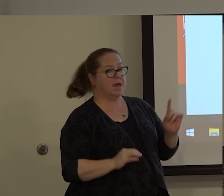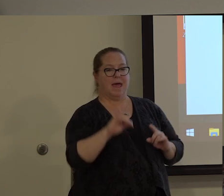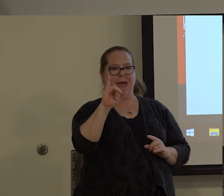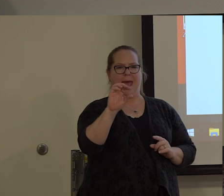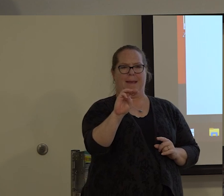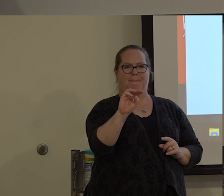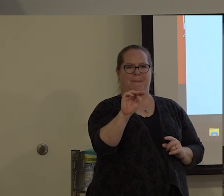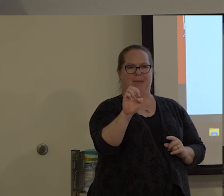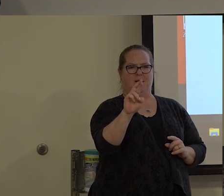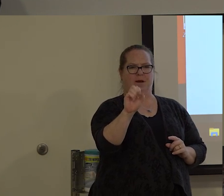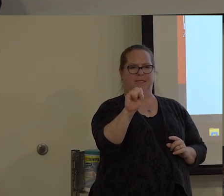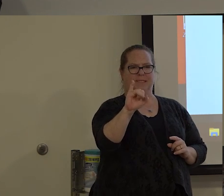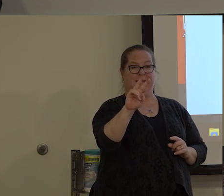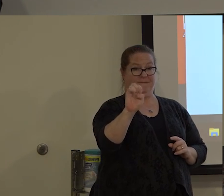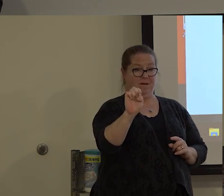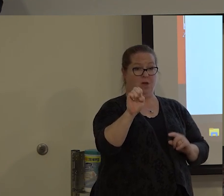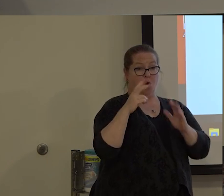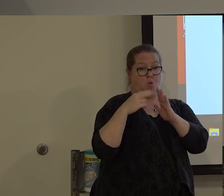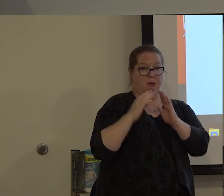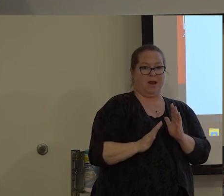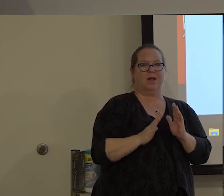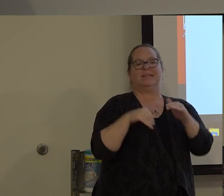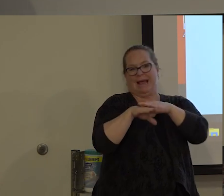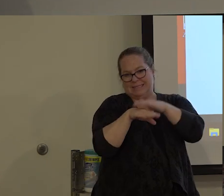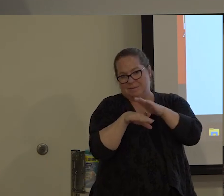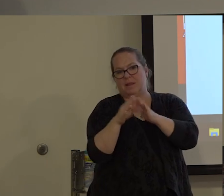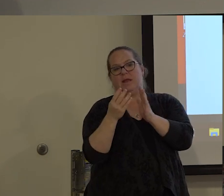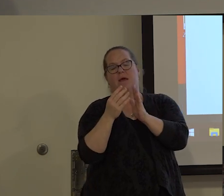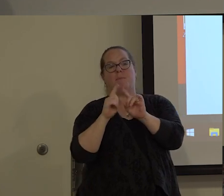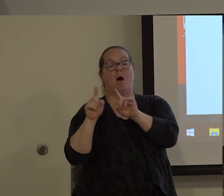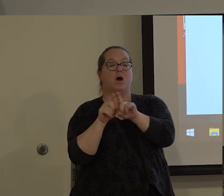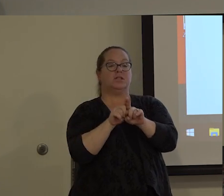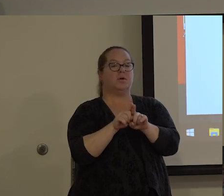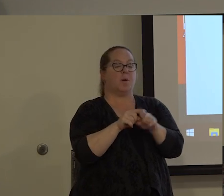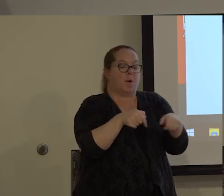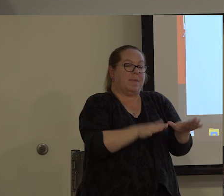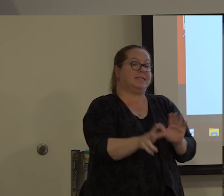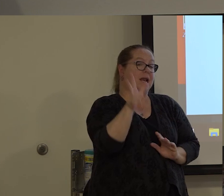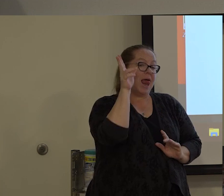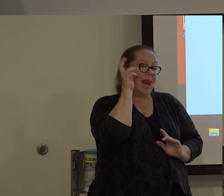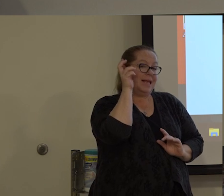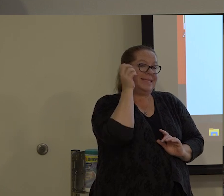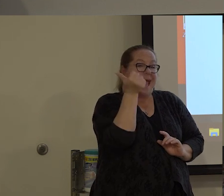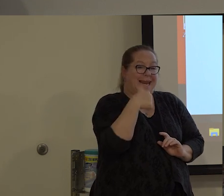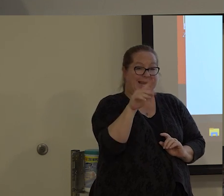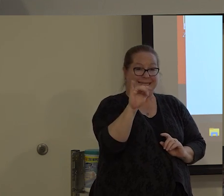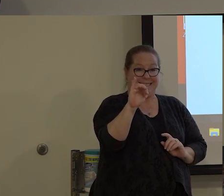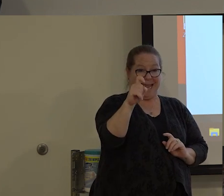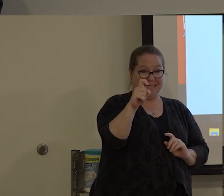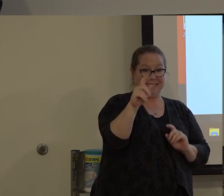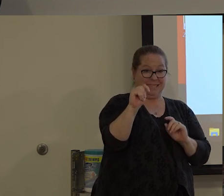immersive reader will allow them to, again, this is an accessibility feature for students, but it allows them to listen to any of the text that's within that